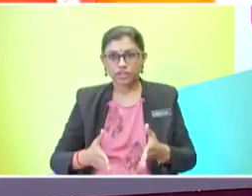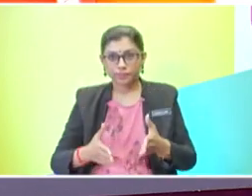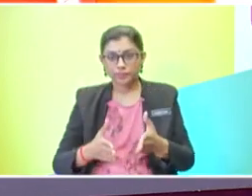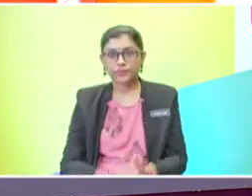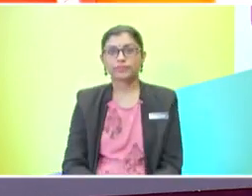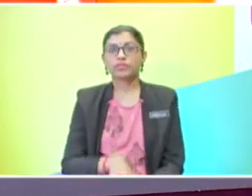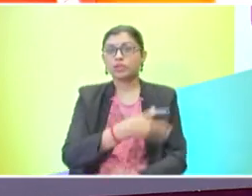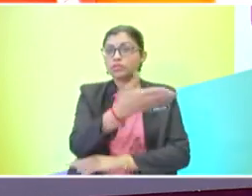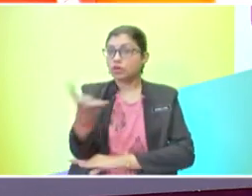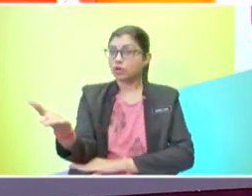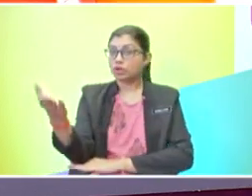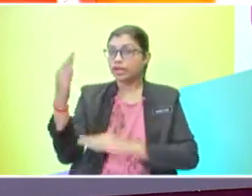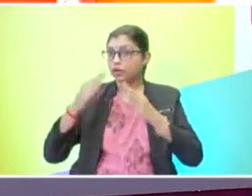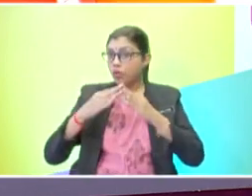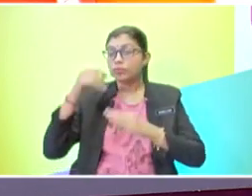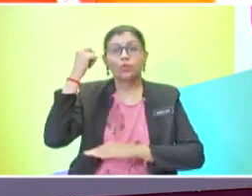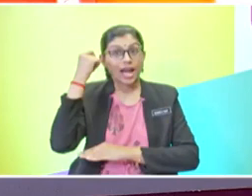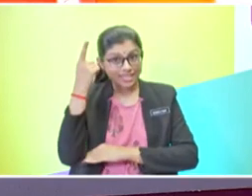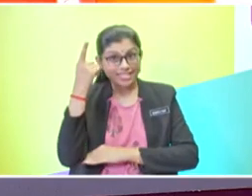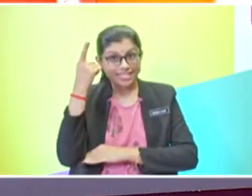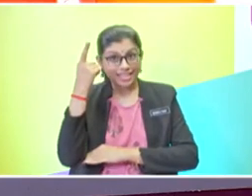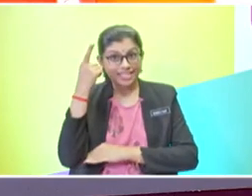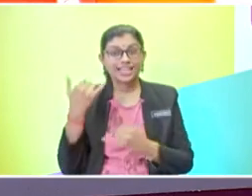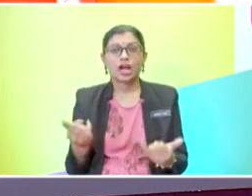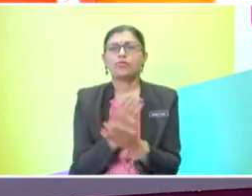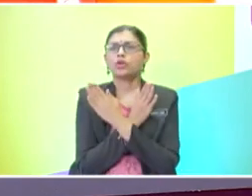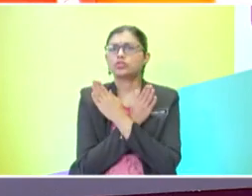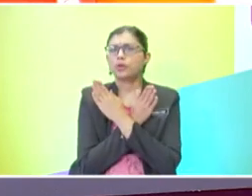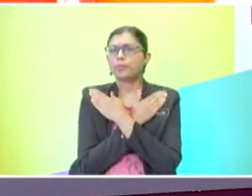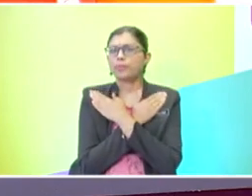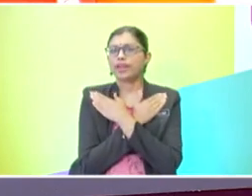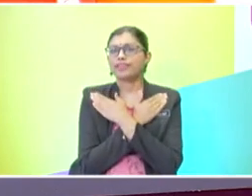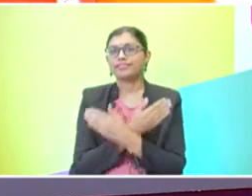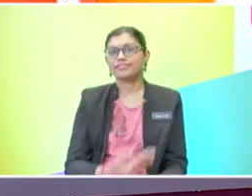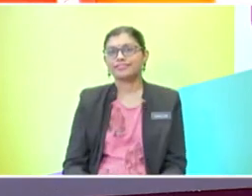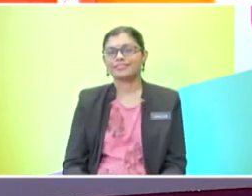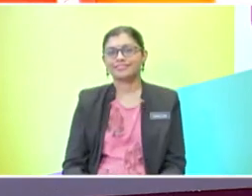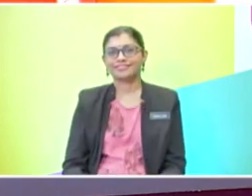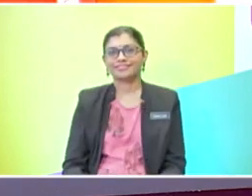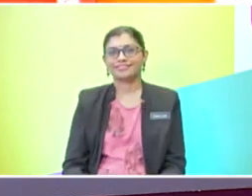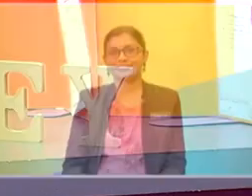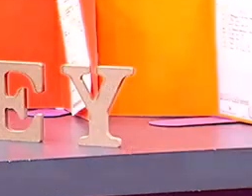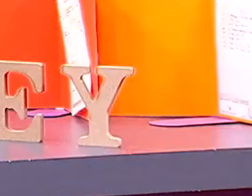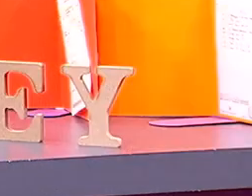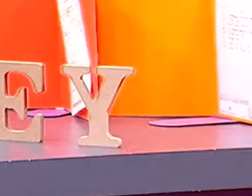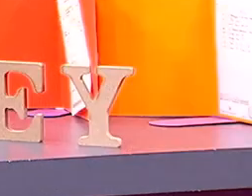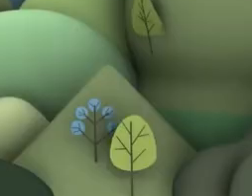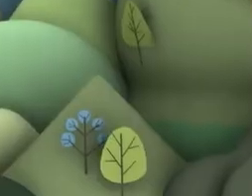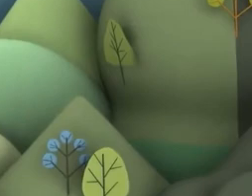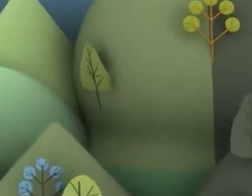also understand and also got the same answers as me. Right now, I'm going to take a short break. Back to you after this on Level 2 on DidikTV KPM.